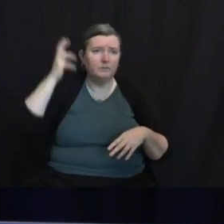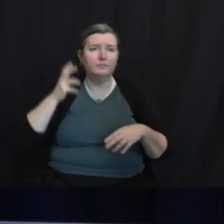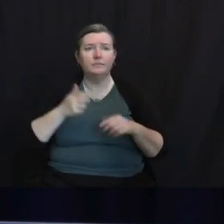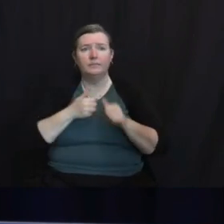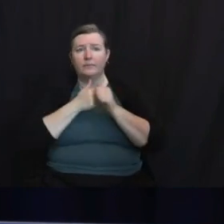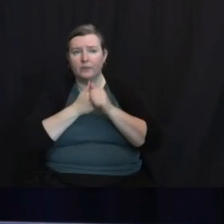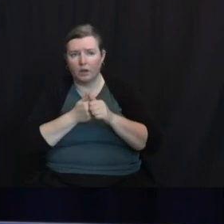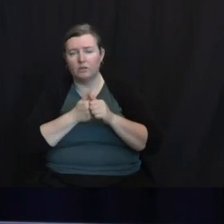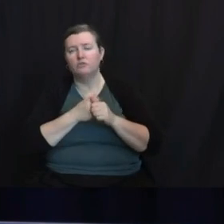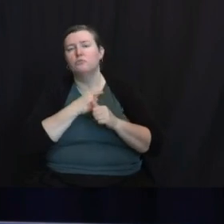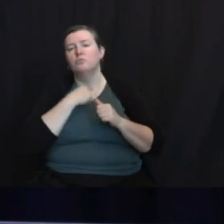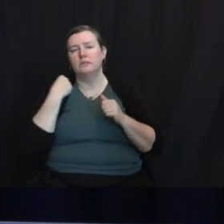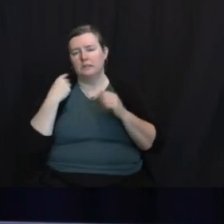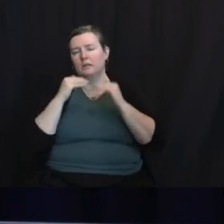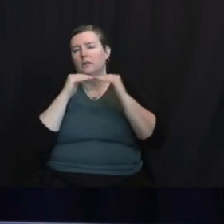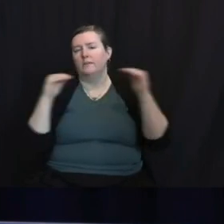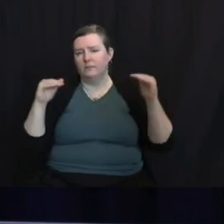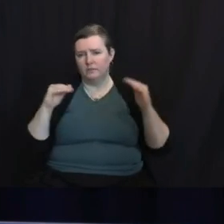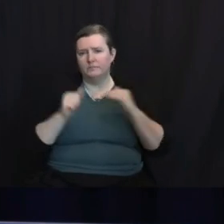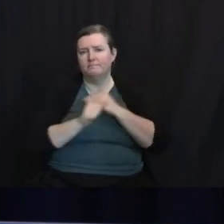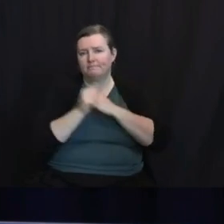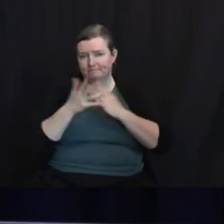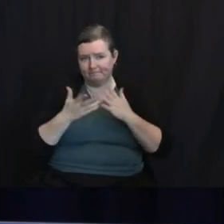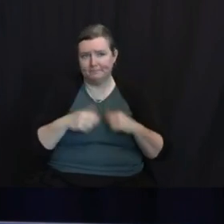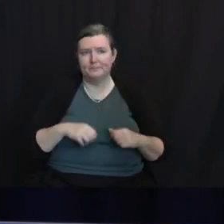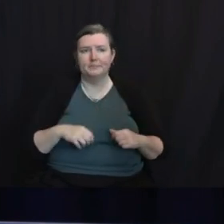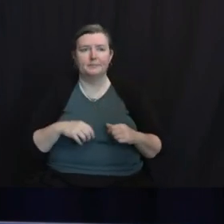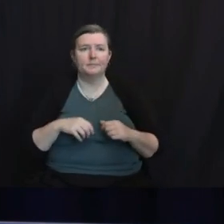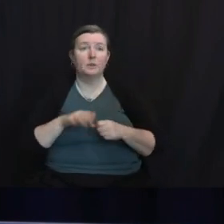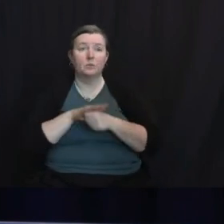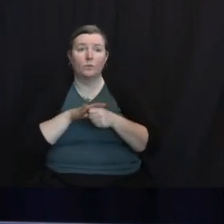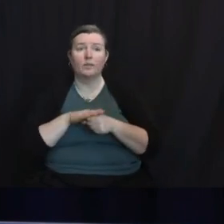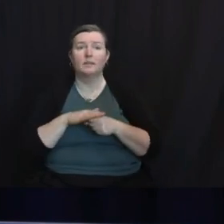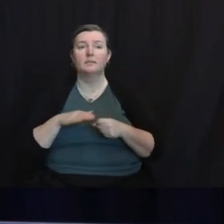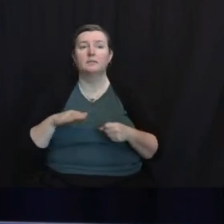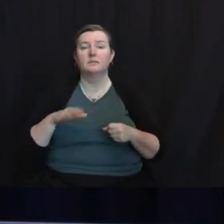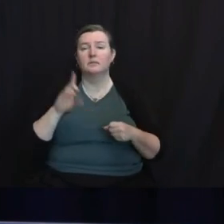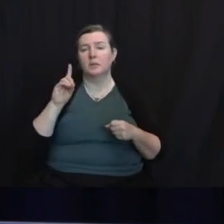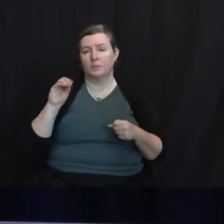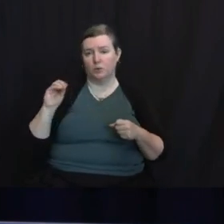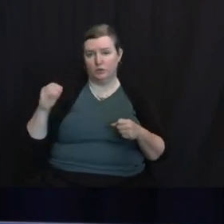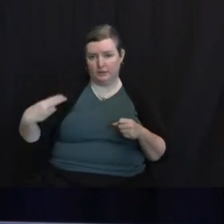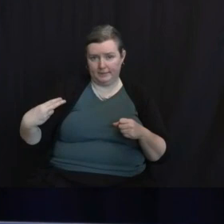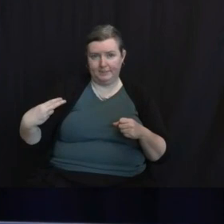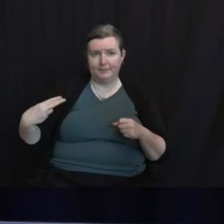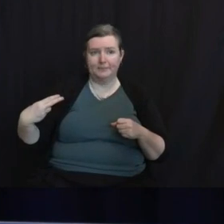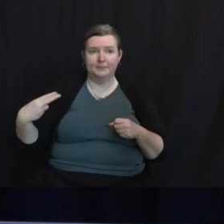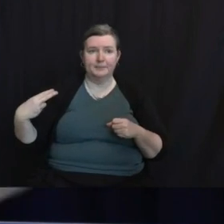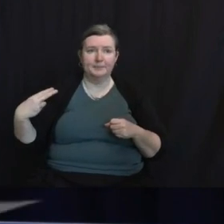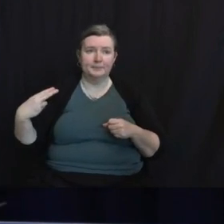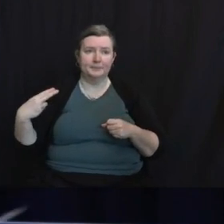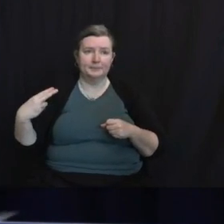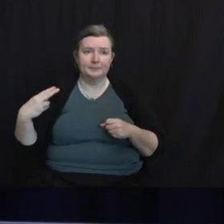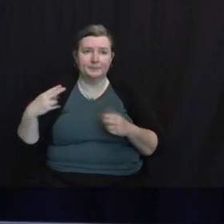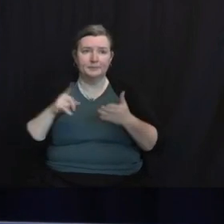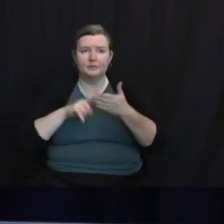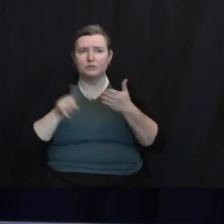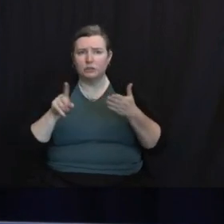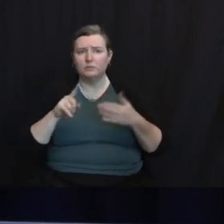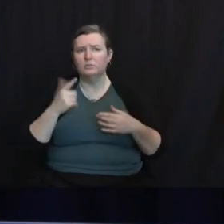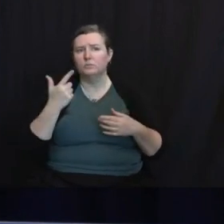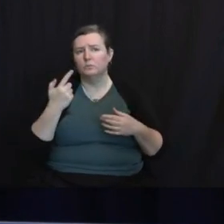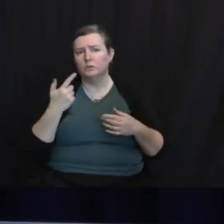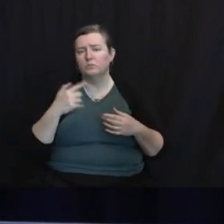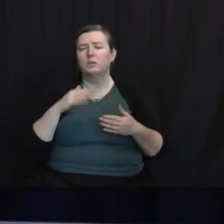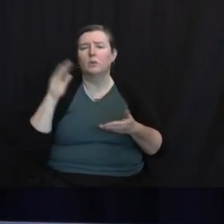now are currently monitoring 21 very low-risk travelers.